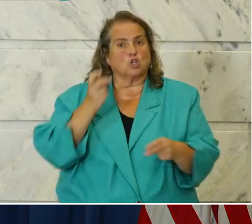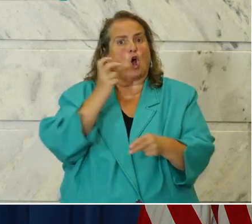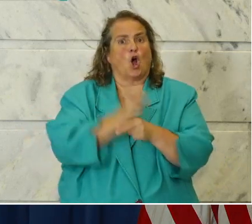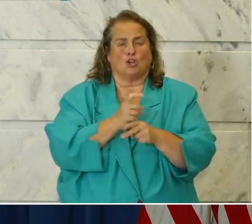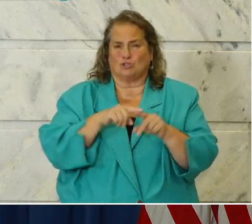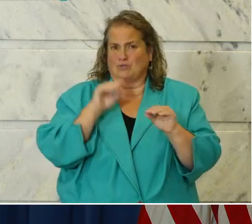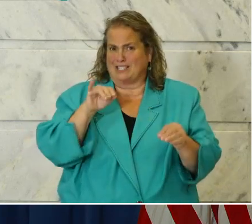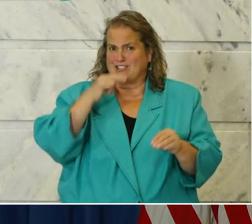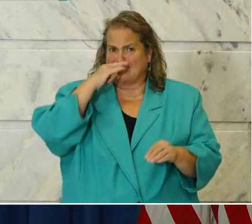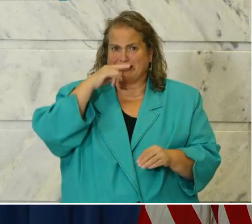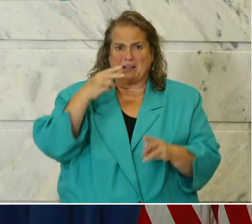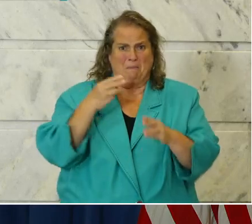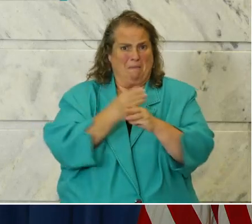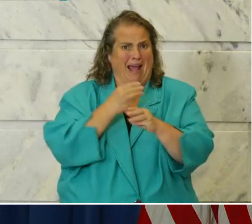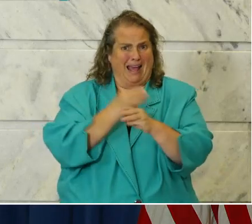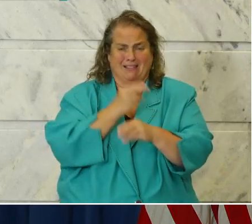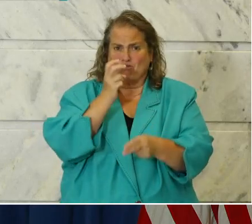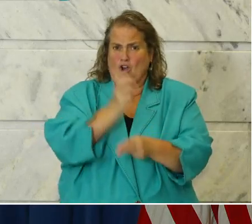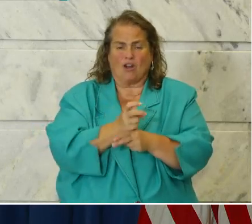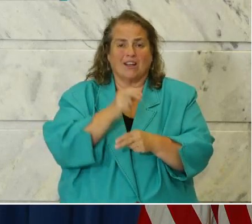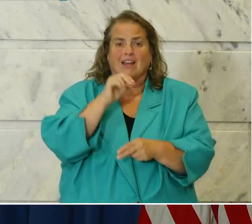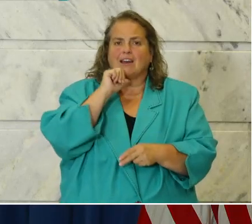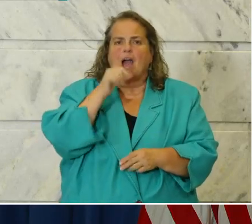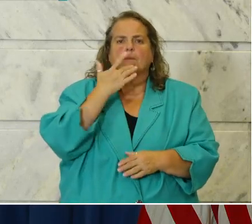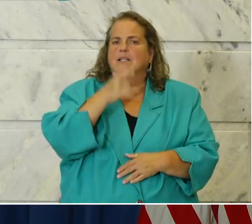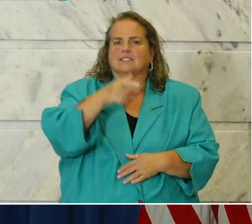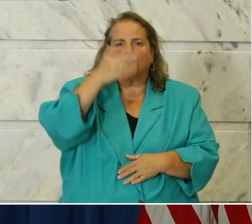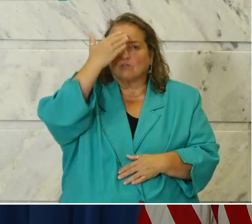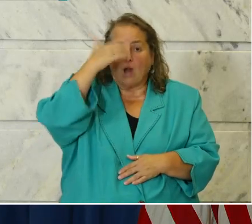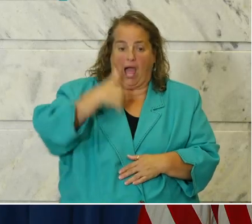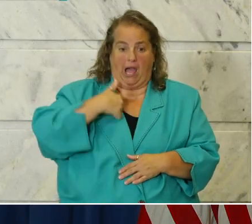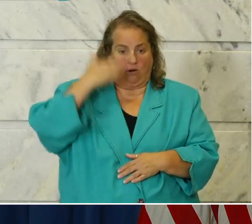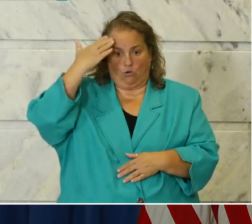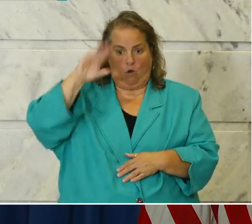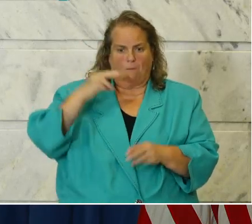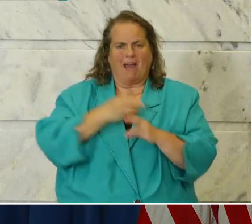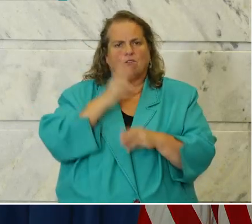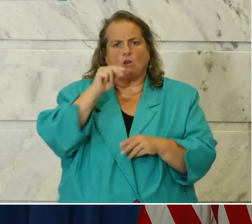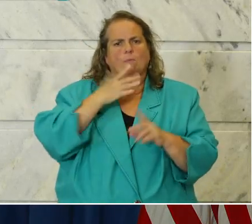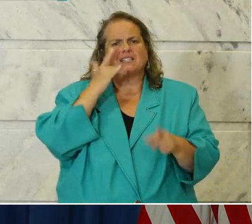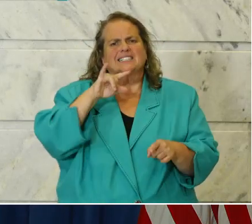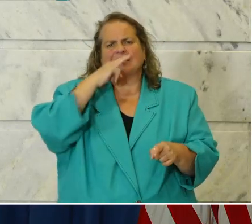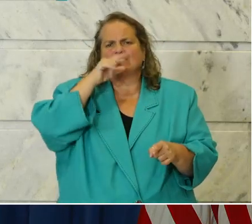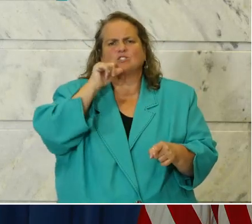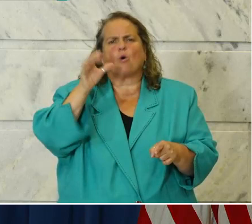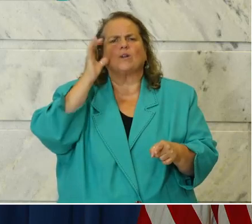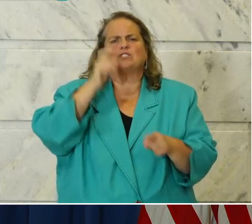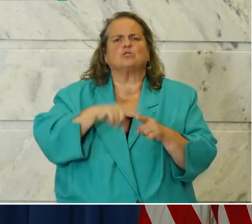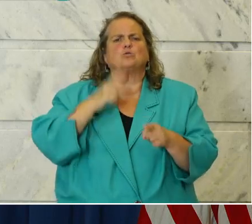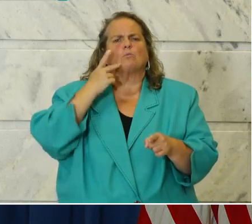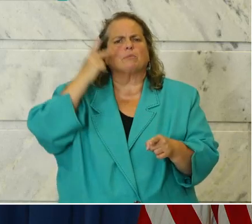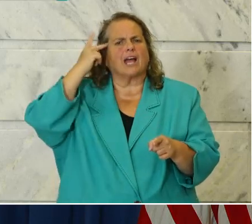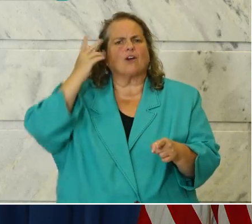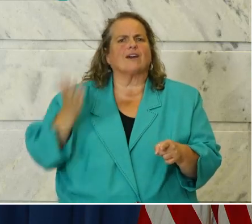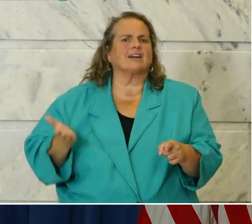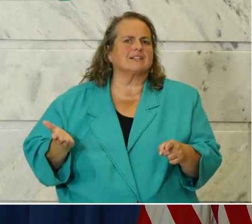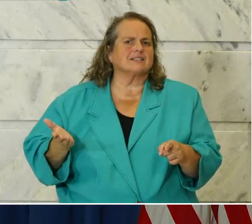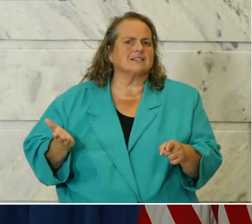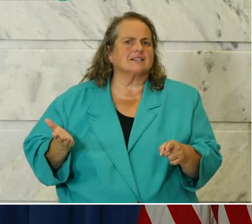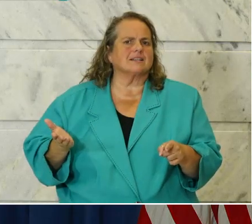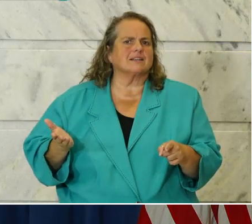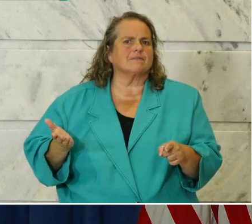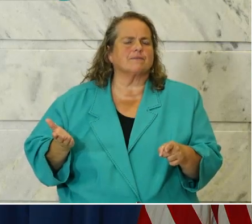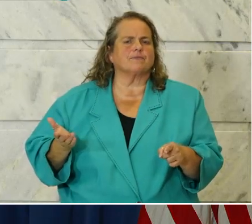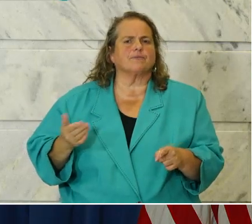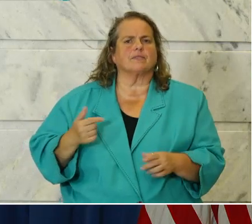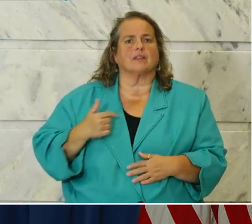hard, not because you don't know math, but because they don't listen to you. We've got, right now I have my kids over for